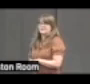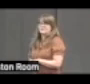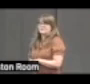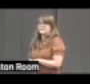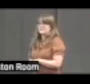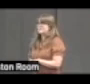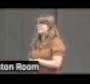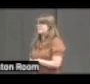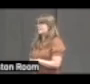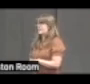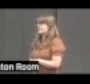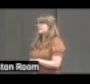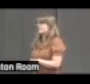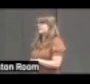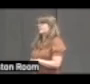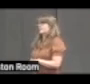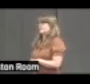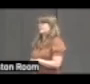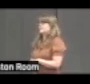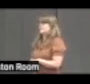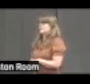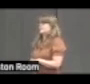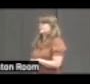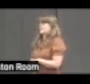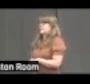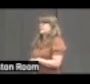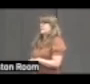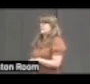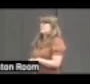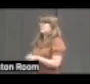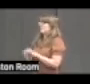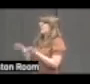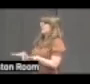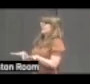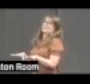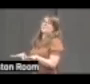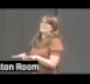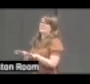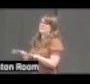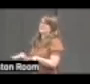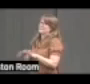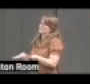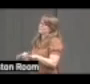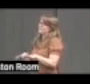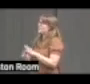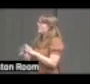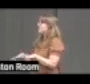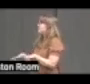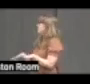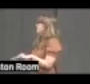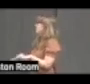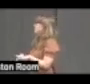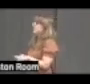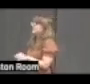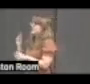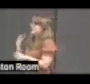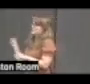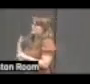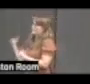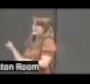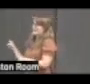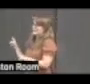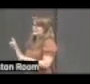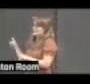their breeding recommendations actually resulted in a breeding. So they're also, the zoo is putting lots of money into it, but